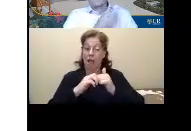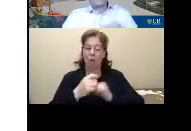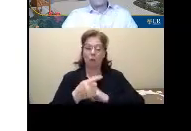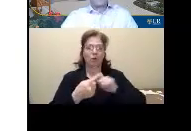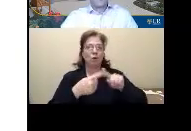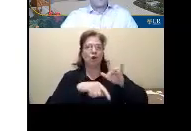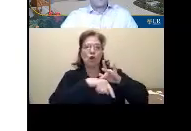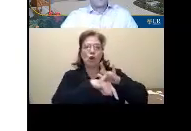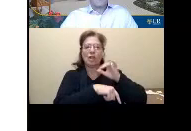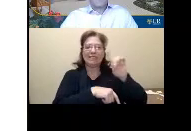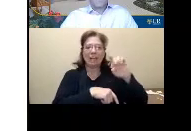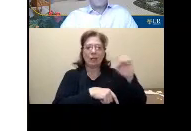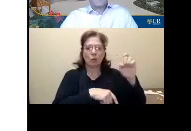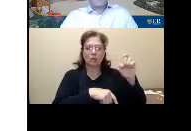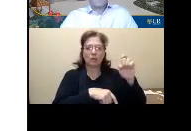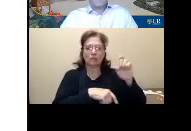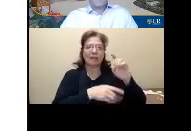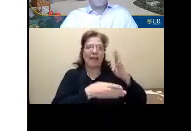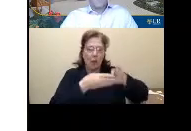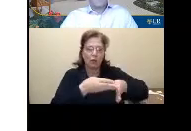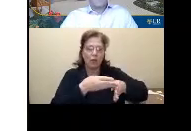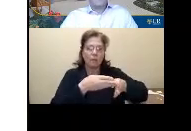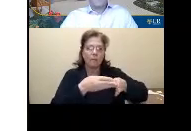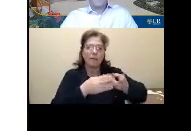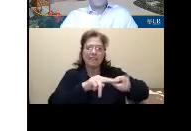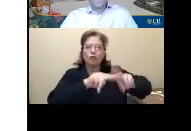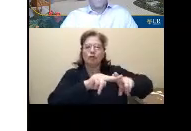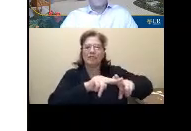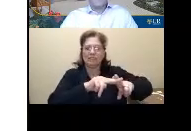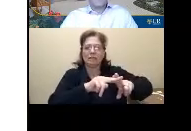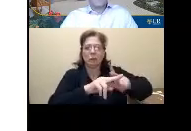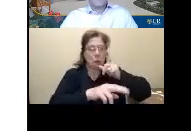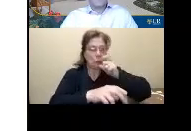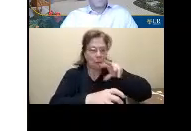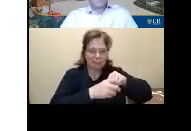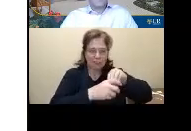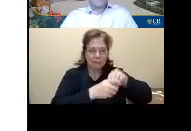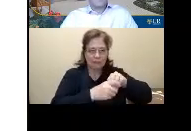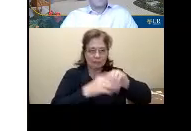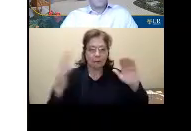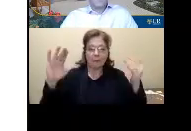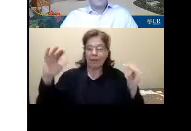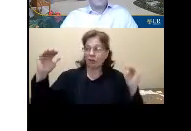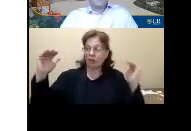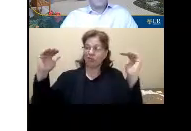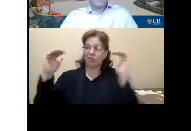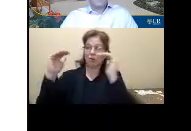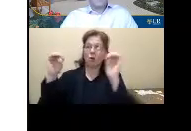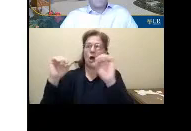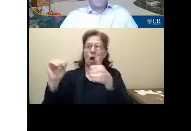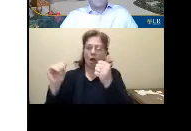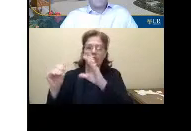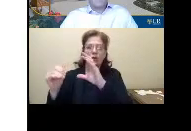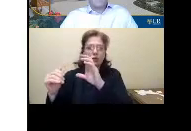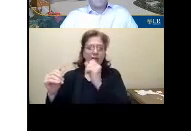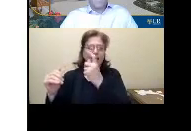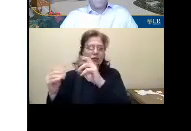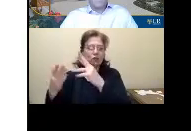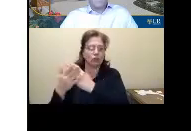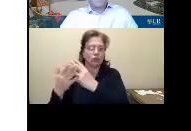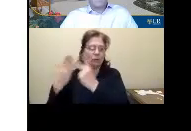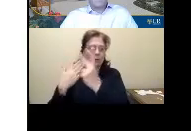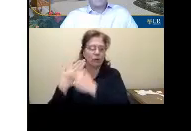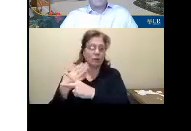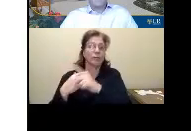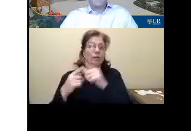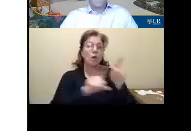by increasing screening participation up towards those of other mature screening programs, and to prevent lung cancers from